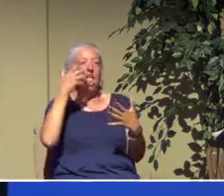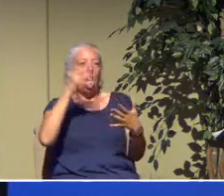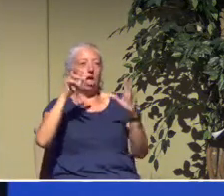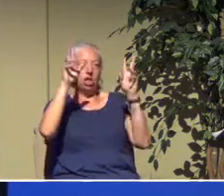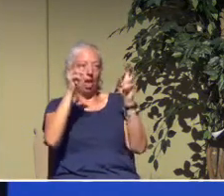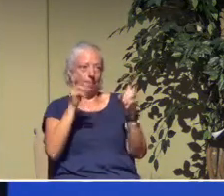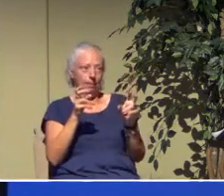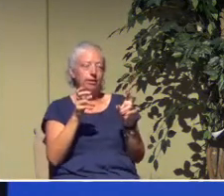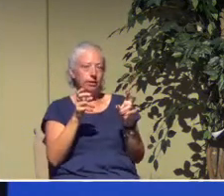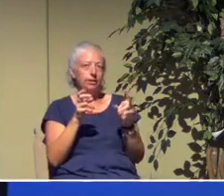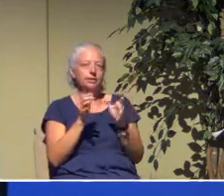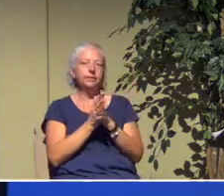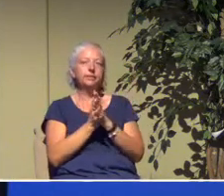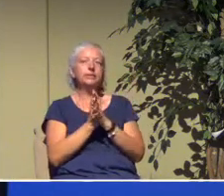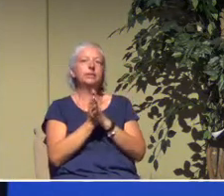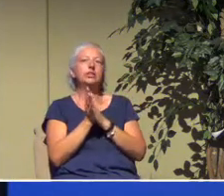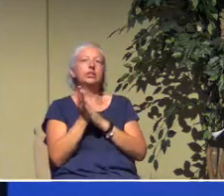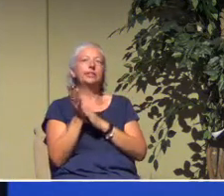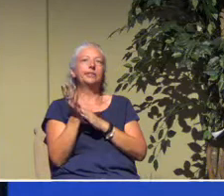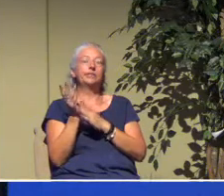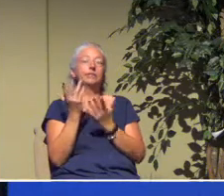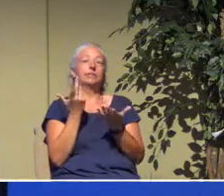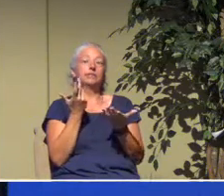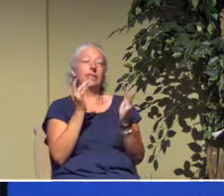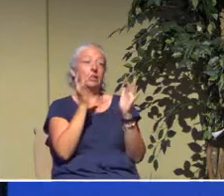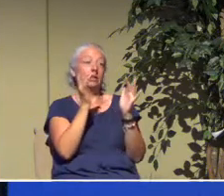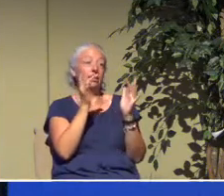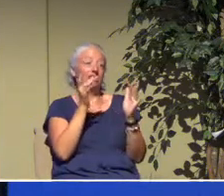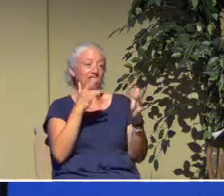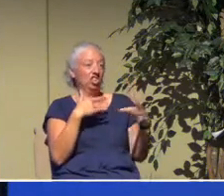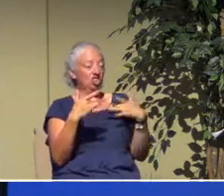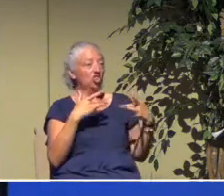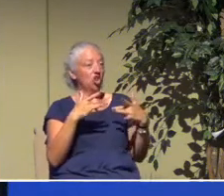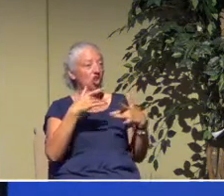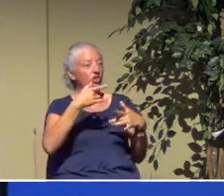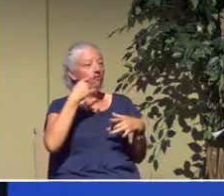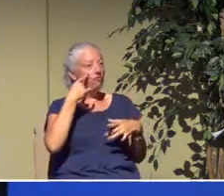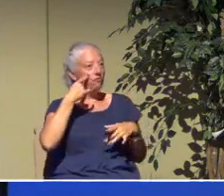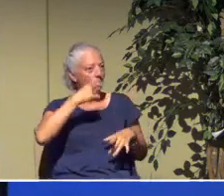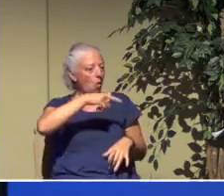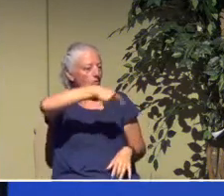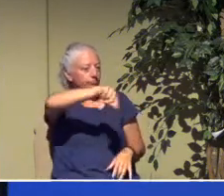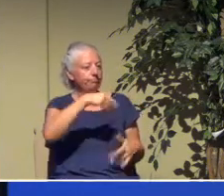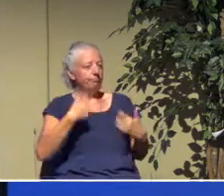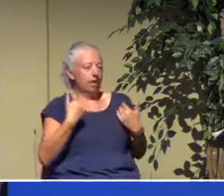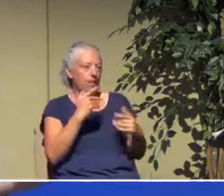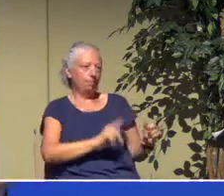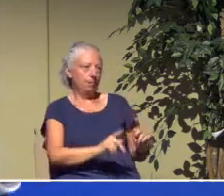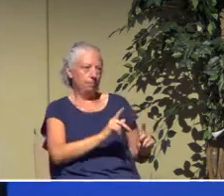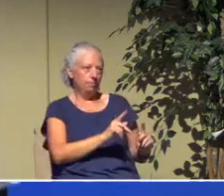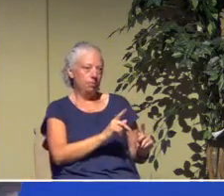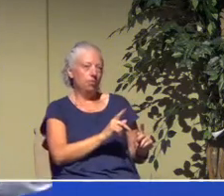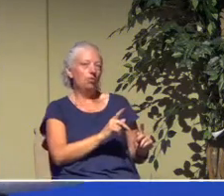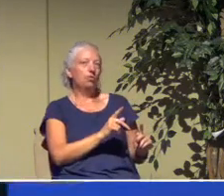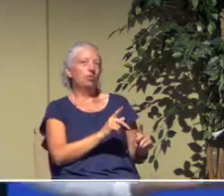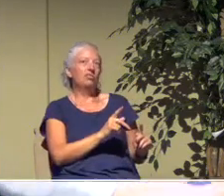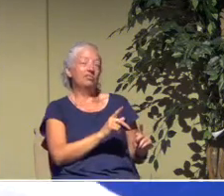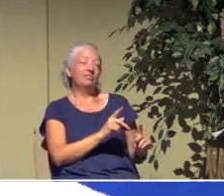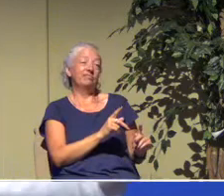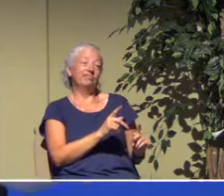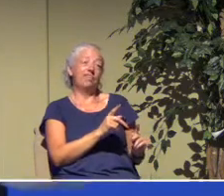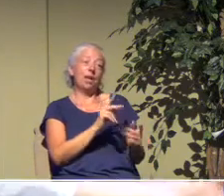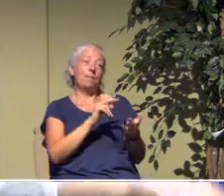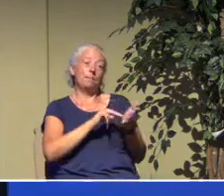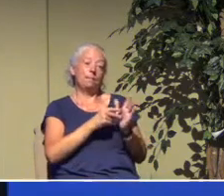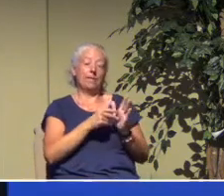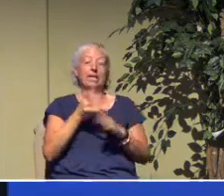that are of real concern for our younger generation and unfortunately for the